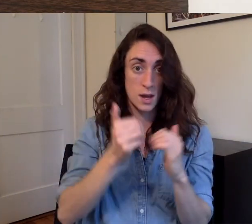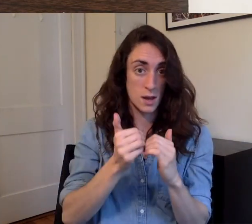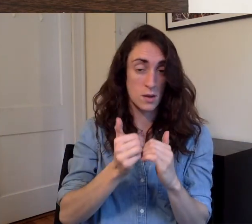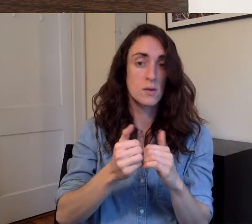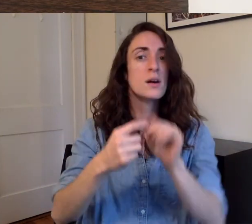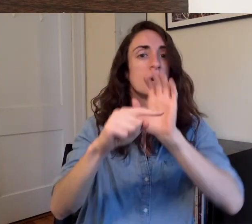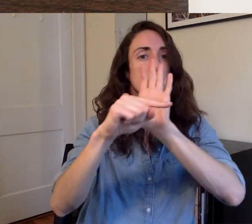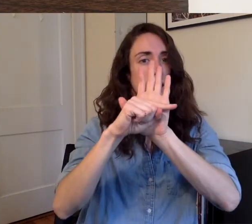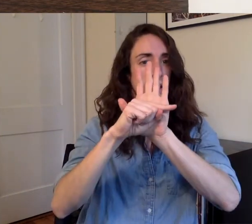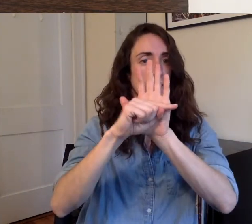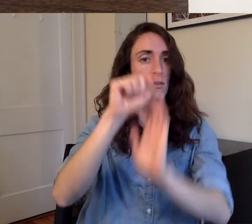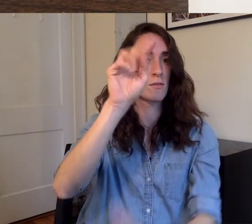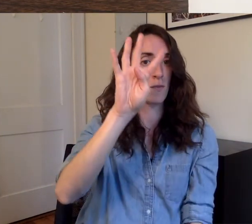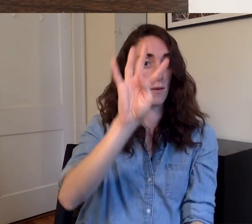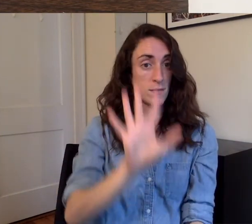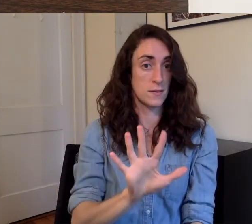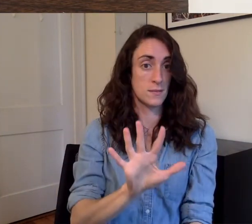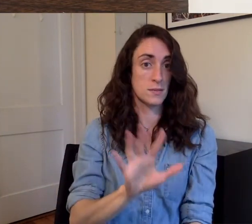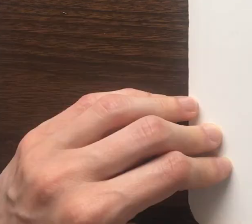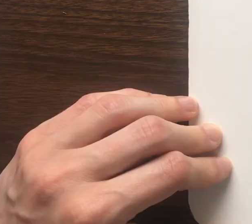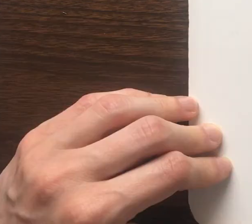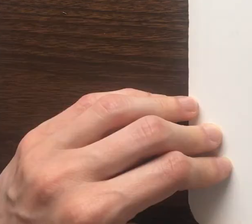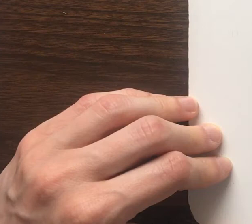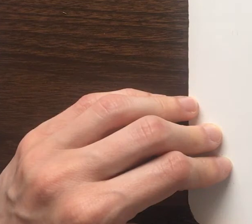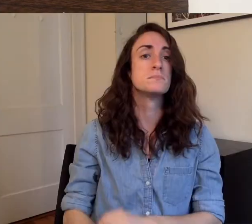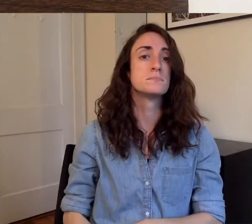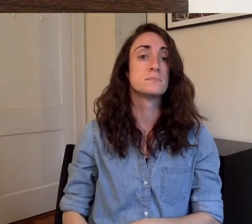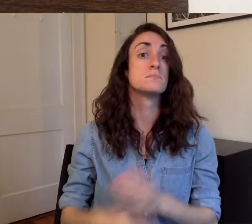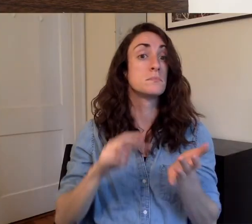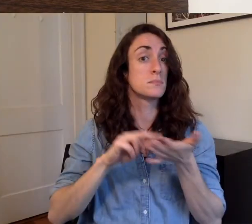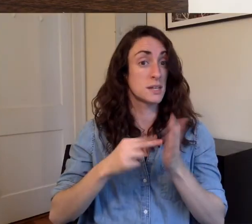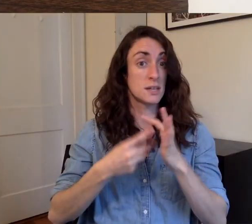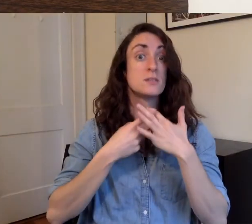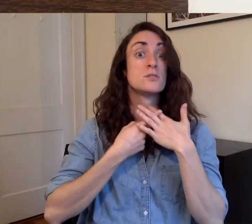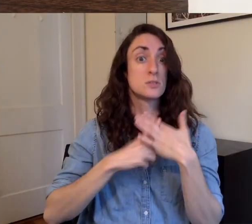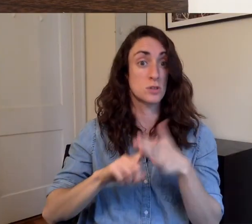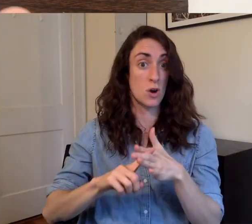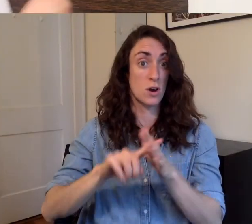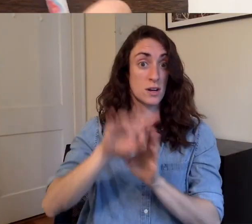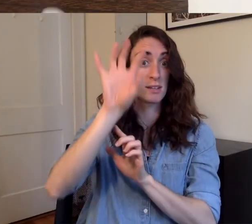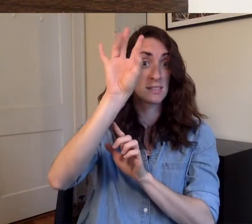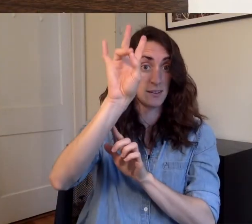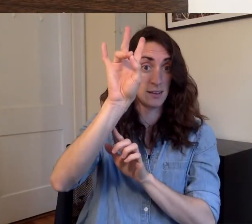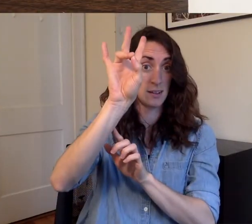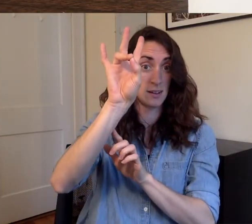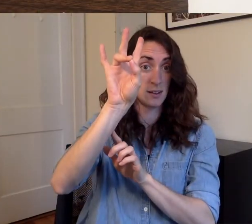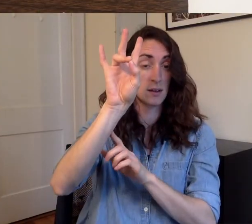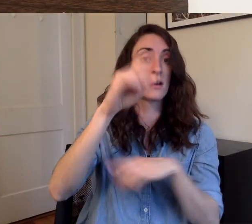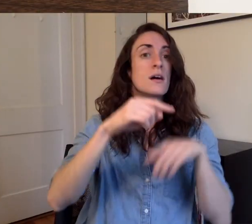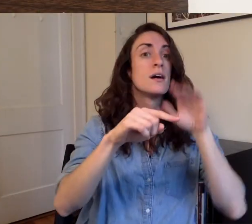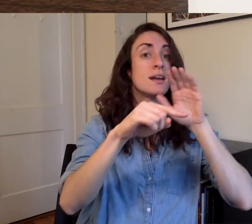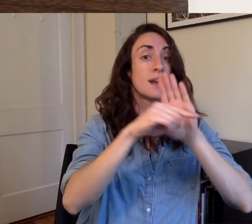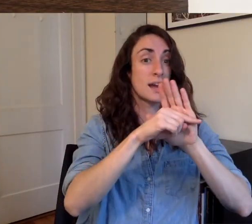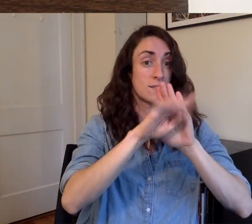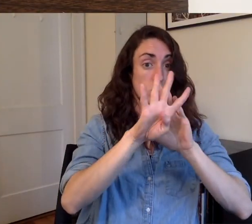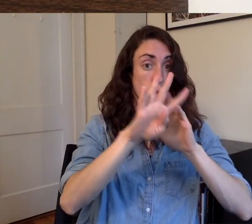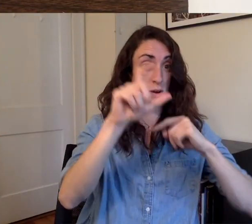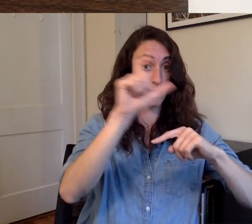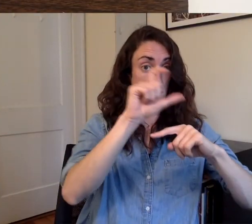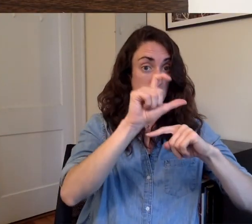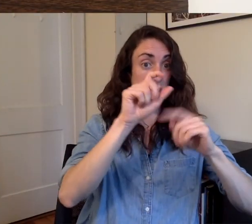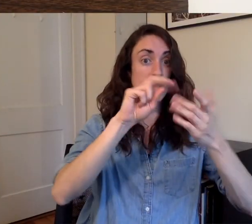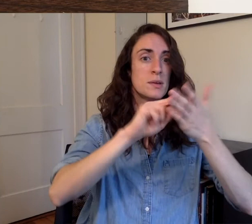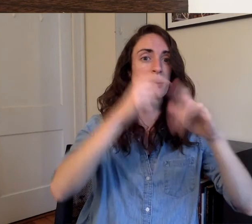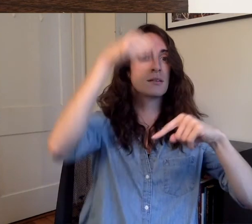And then the slope is what's going to tell us how to walk from that point to another point on the line. So we can start with negative 4, which tells us to